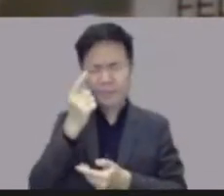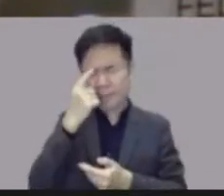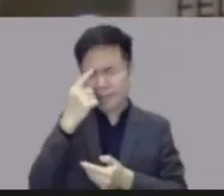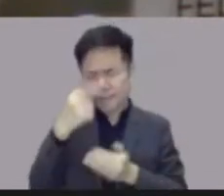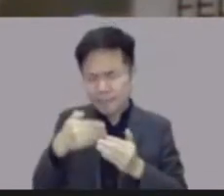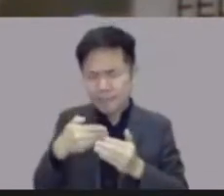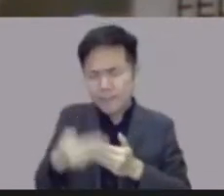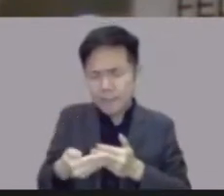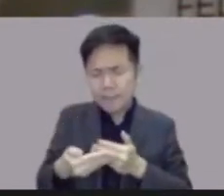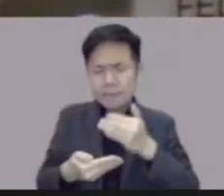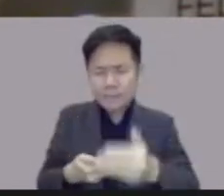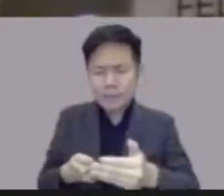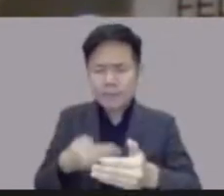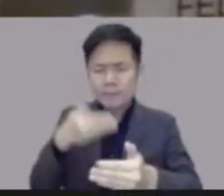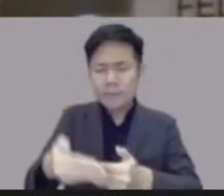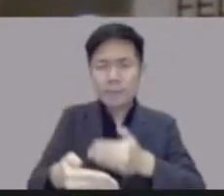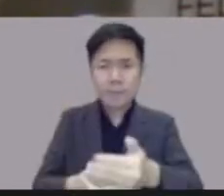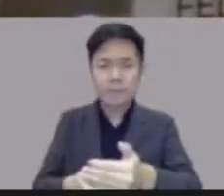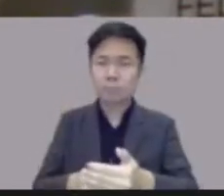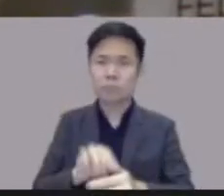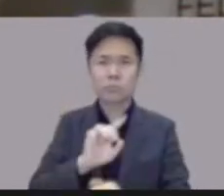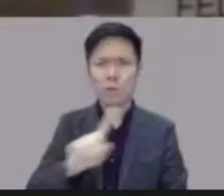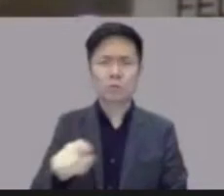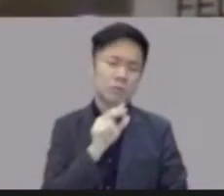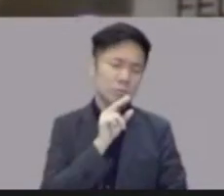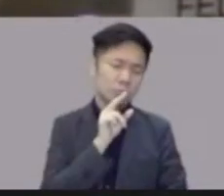crazy way slower